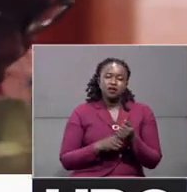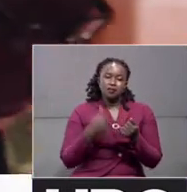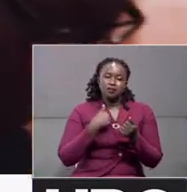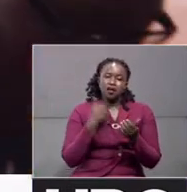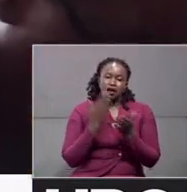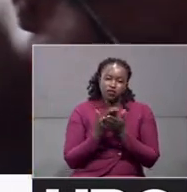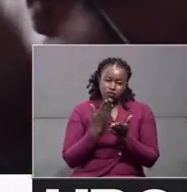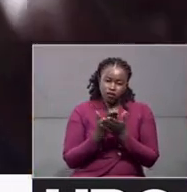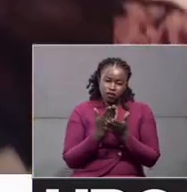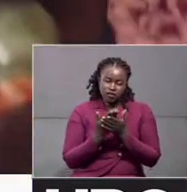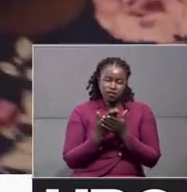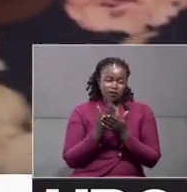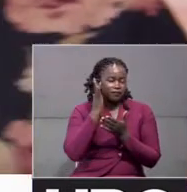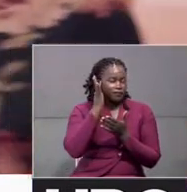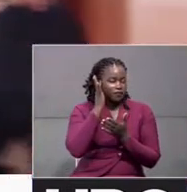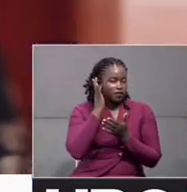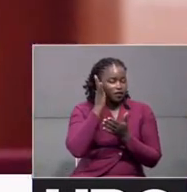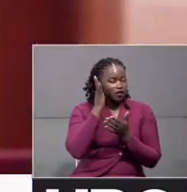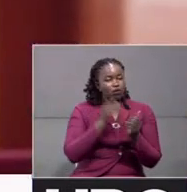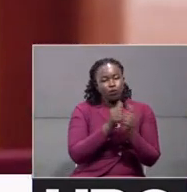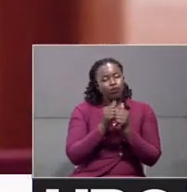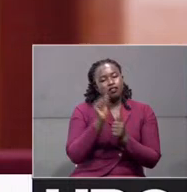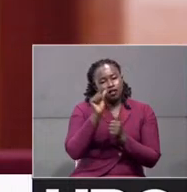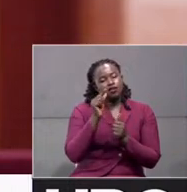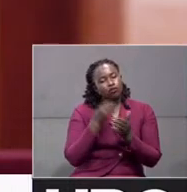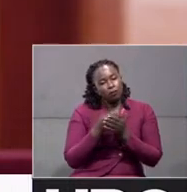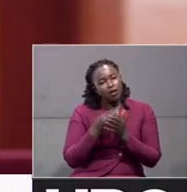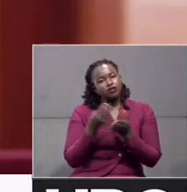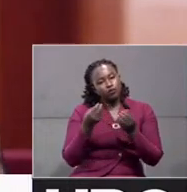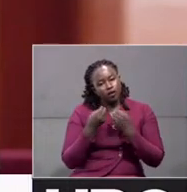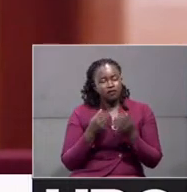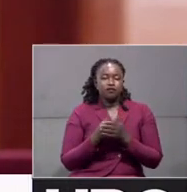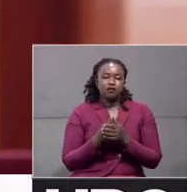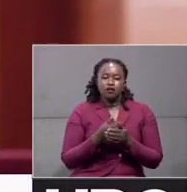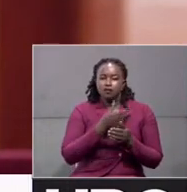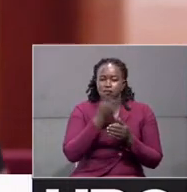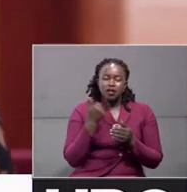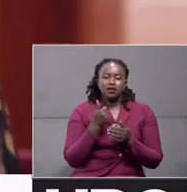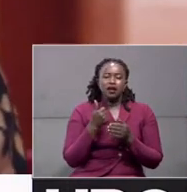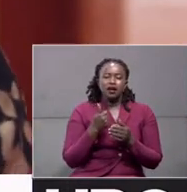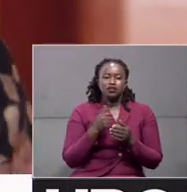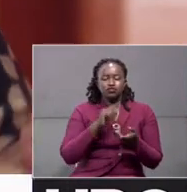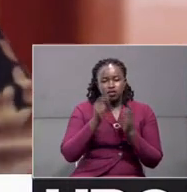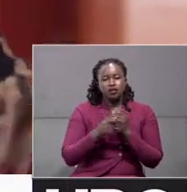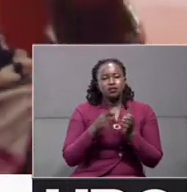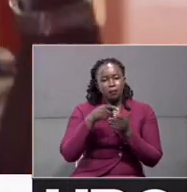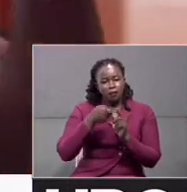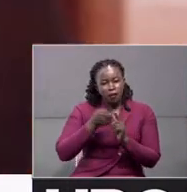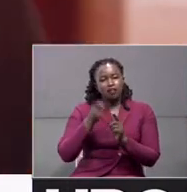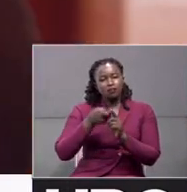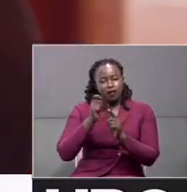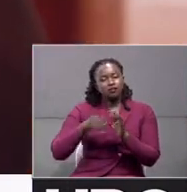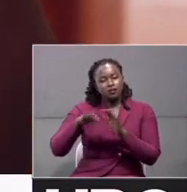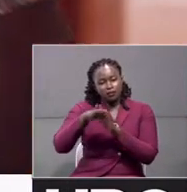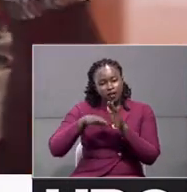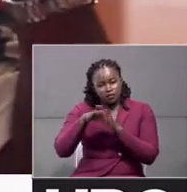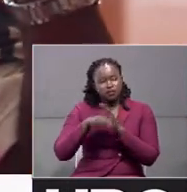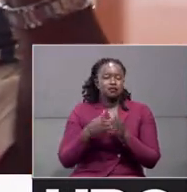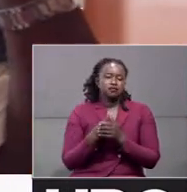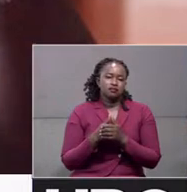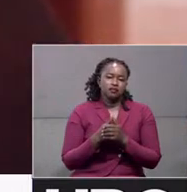this total data that you're giving us, please split it into monthly basis. The consultation that we